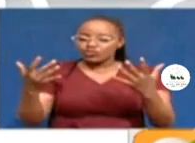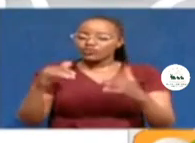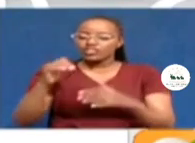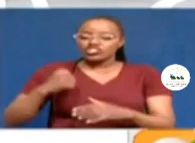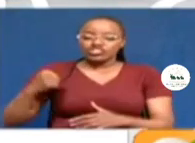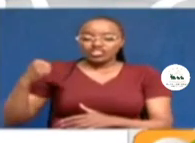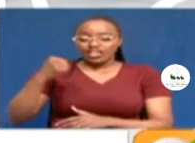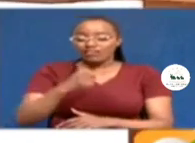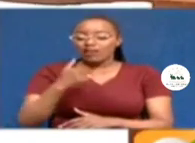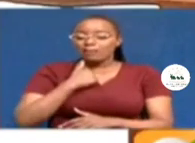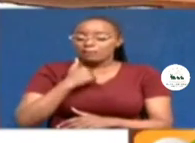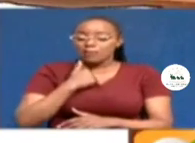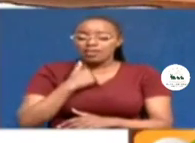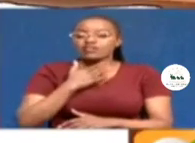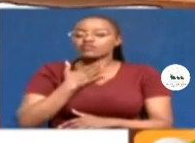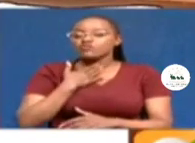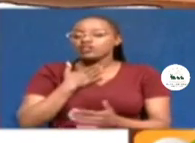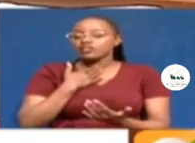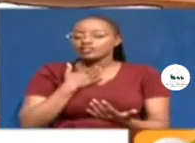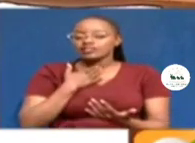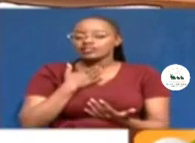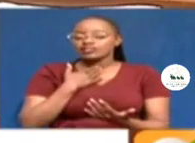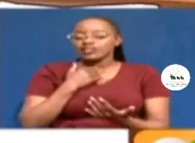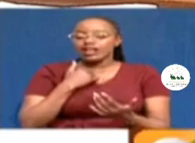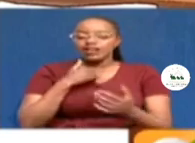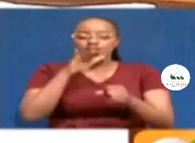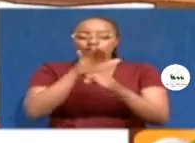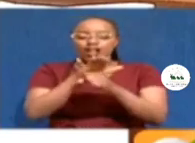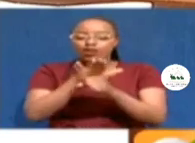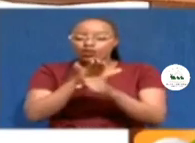I am not one to... There are